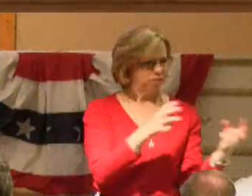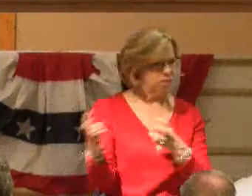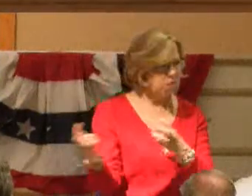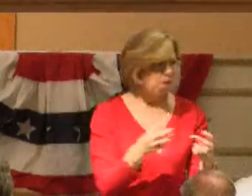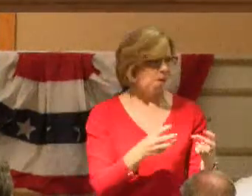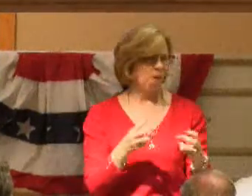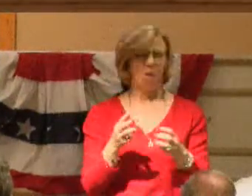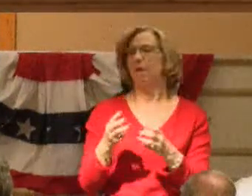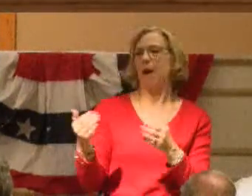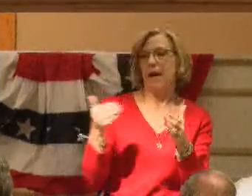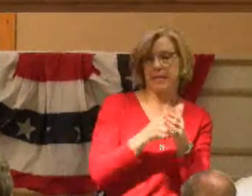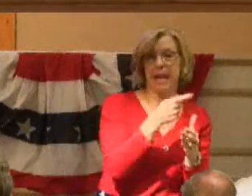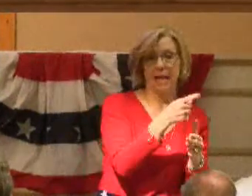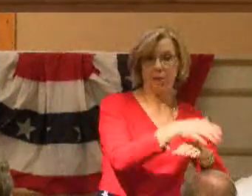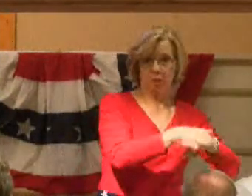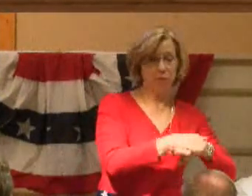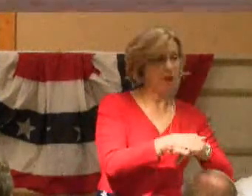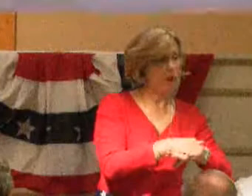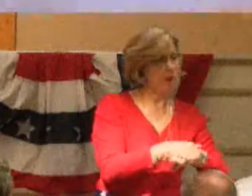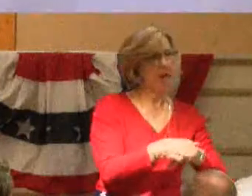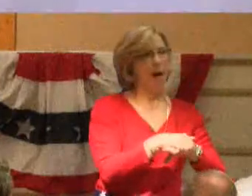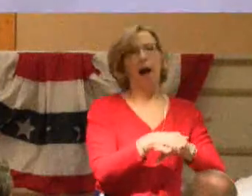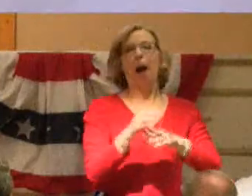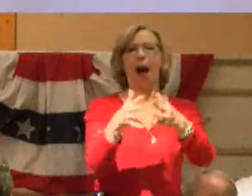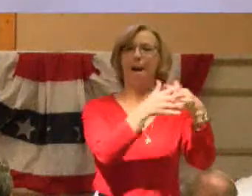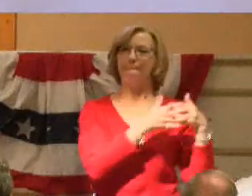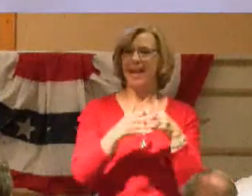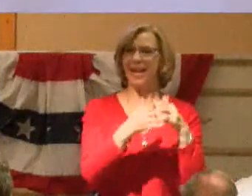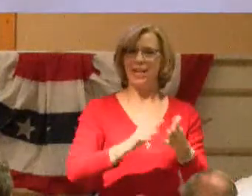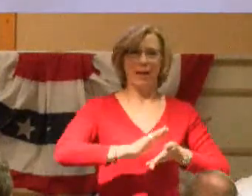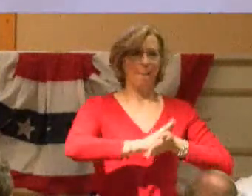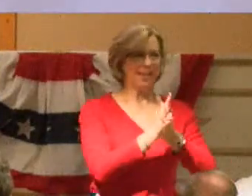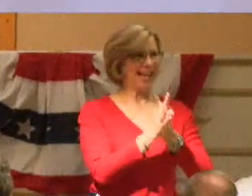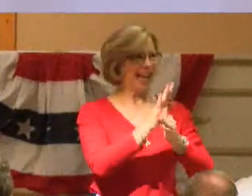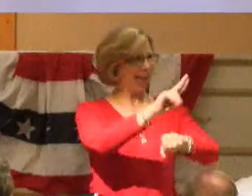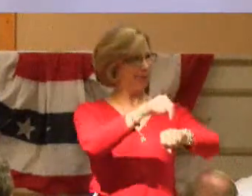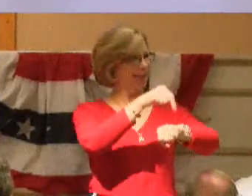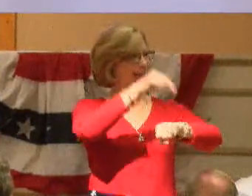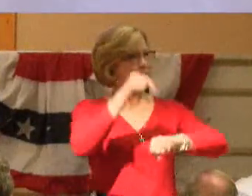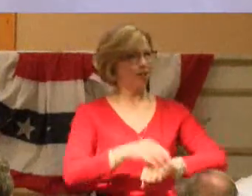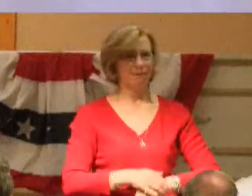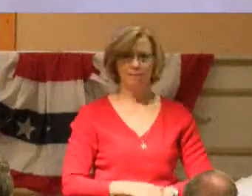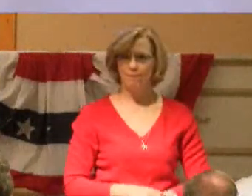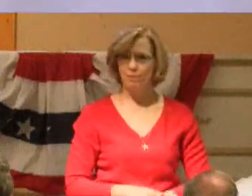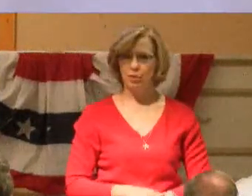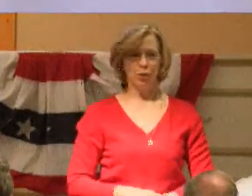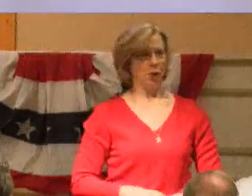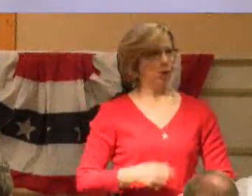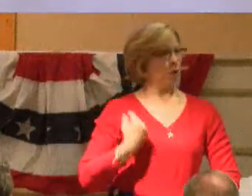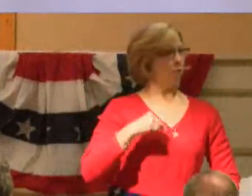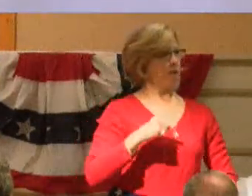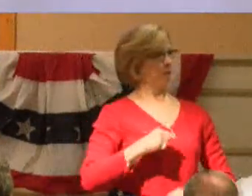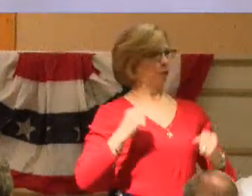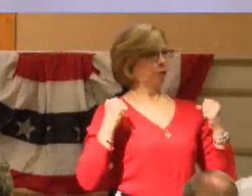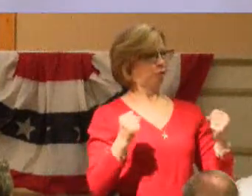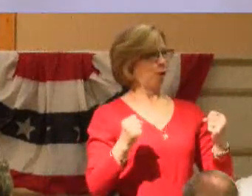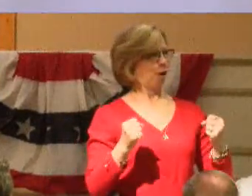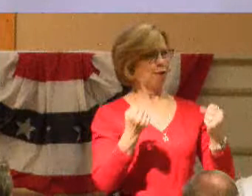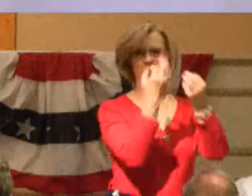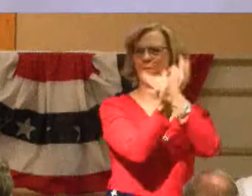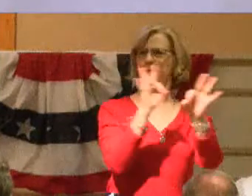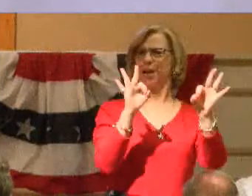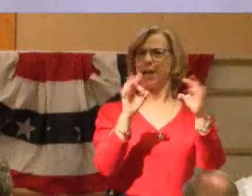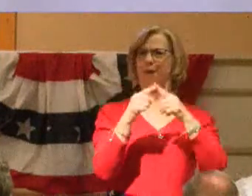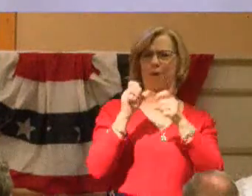and opposition, America became a nation. And we stood, and we were then free from tyranny,